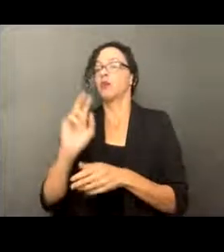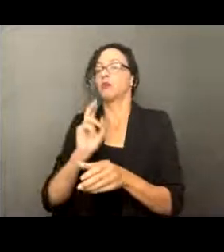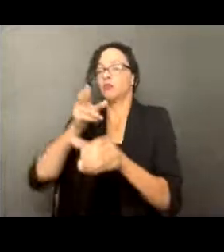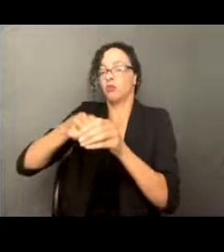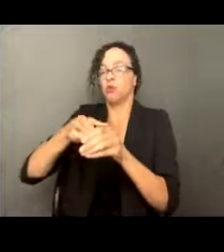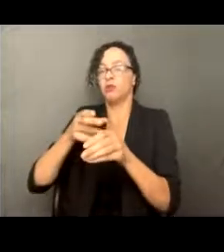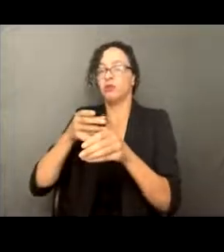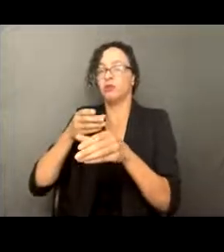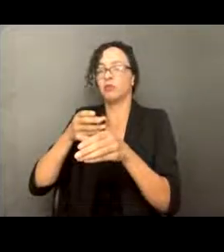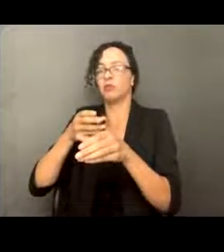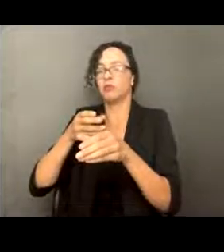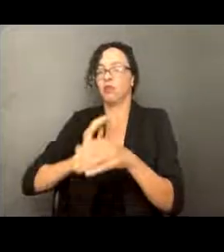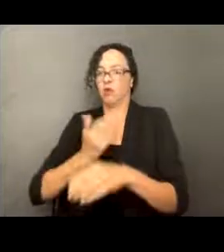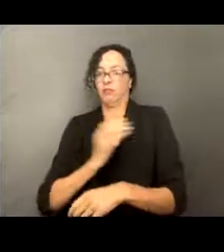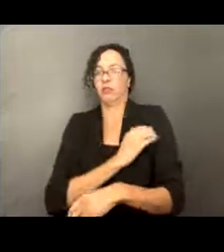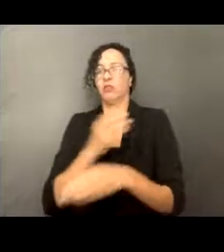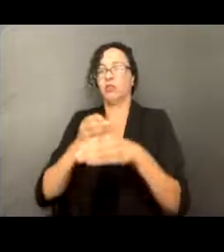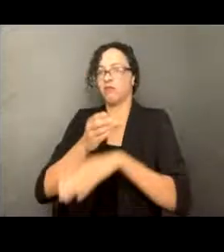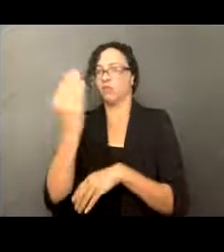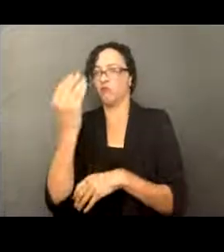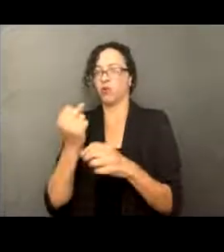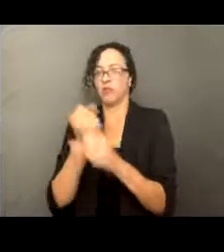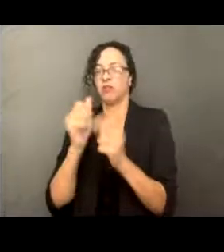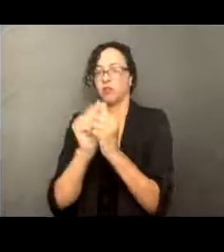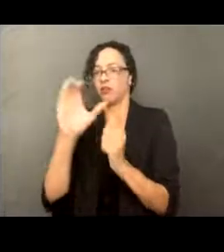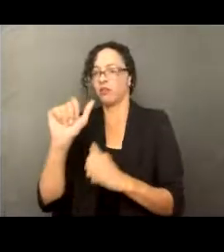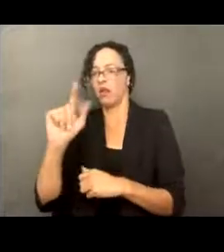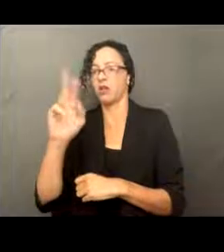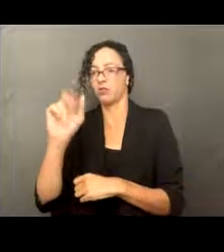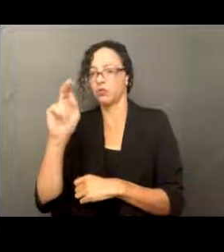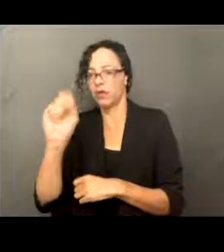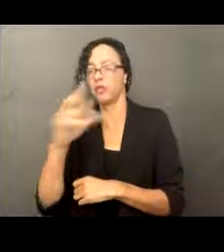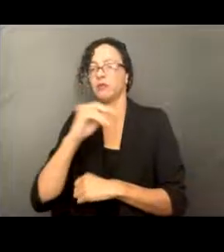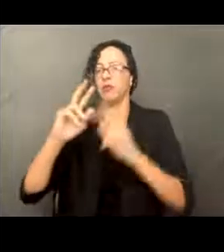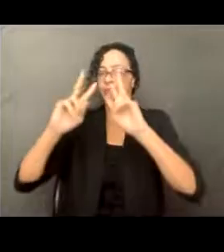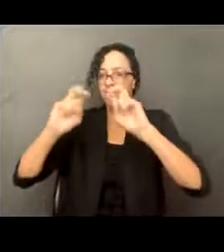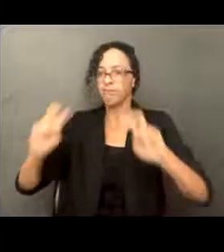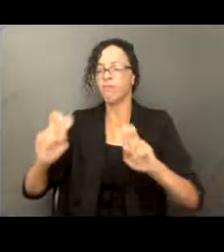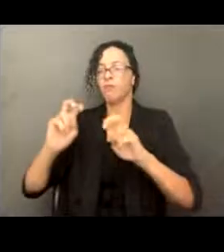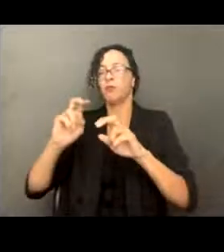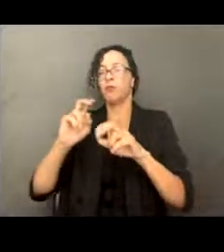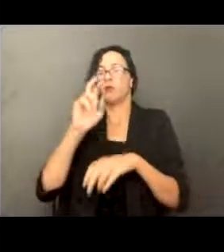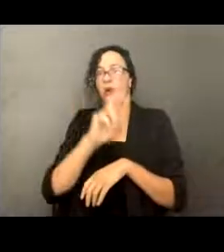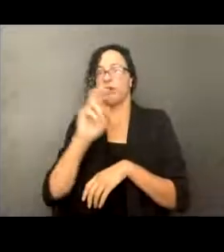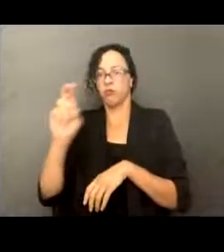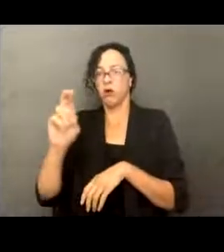roles, including managing the North Coast Railroad assessment on behalf of CalStat.